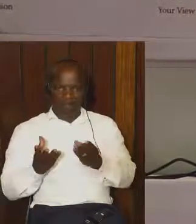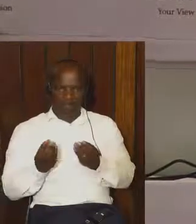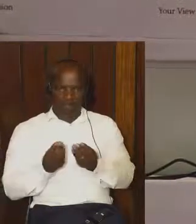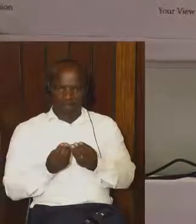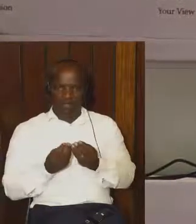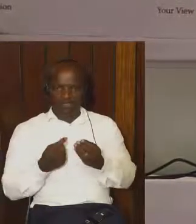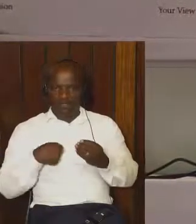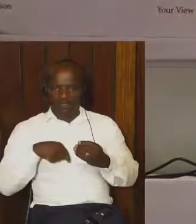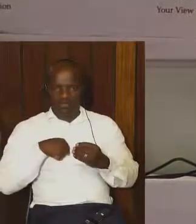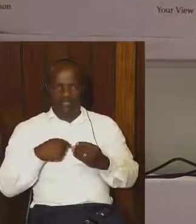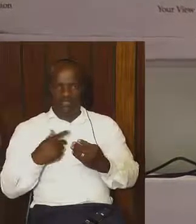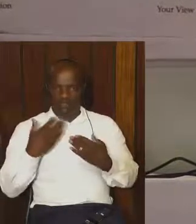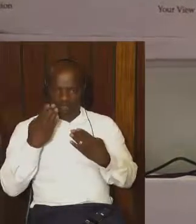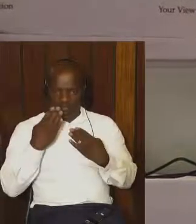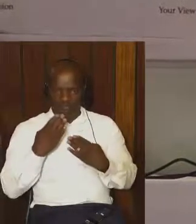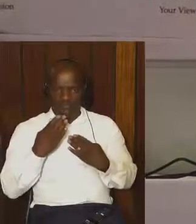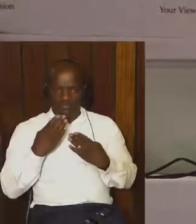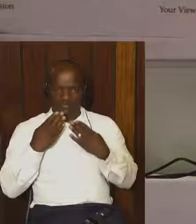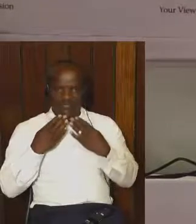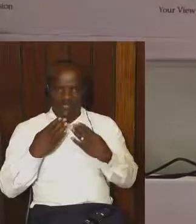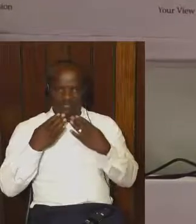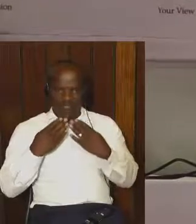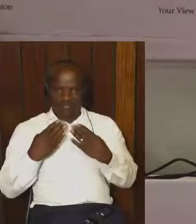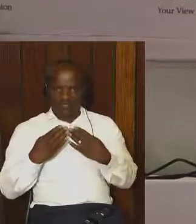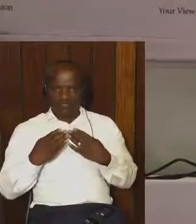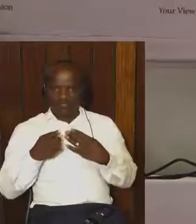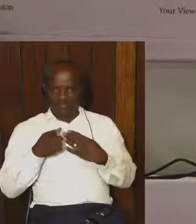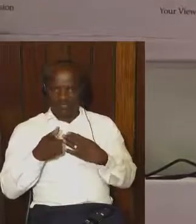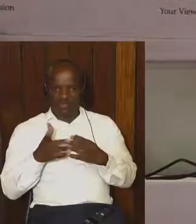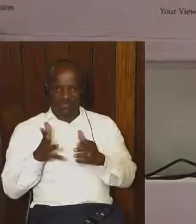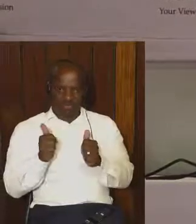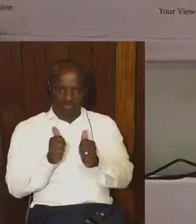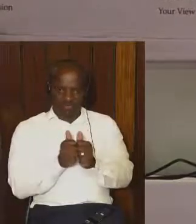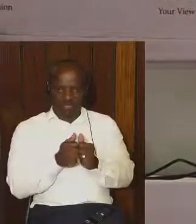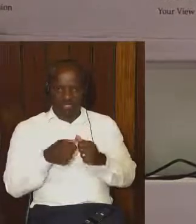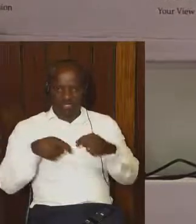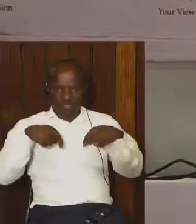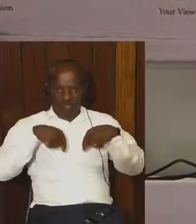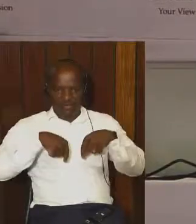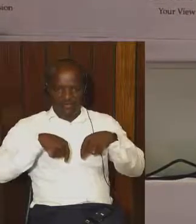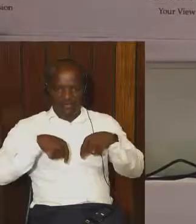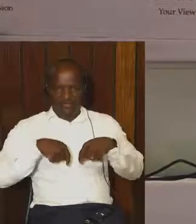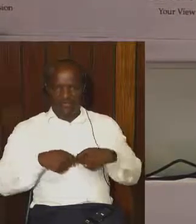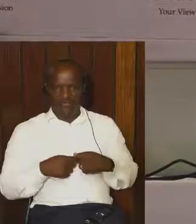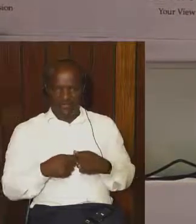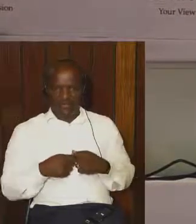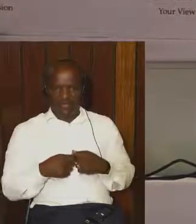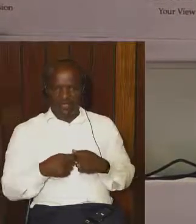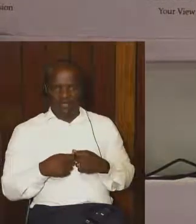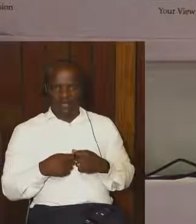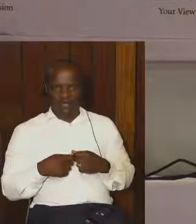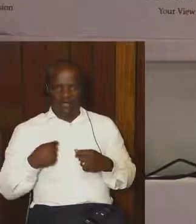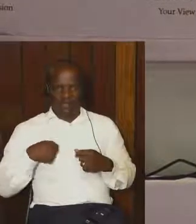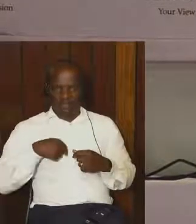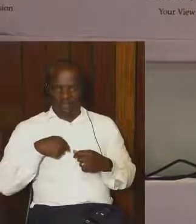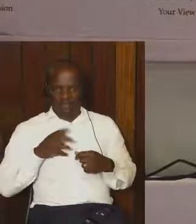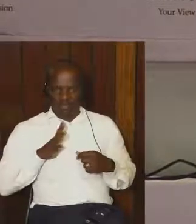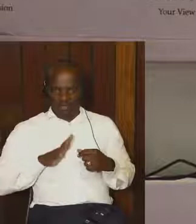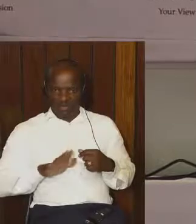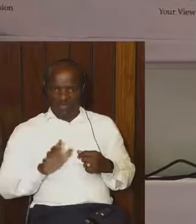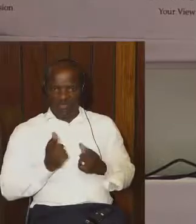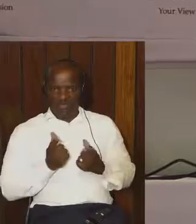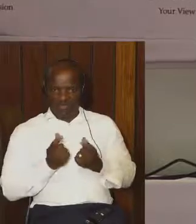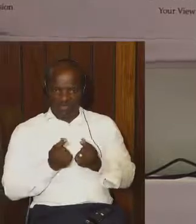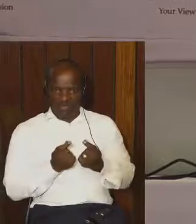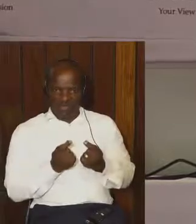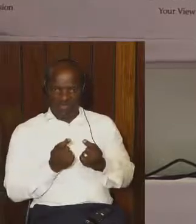We really appreciate you being here. But we are also mindful of the fact, because what we want to do, when we've taken